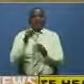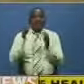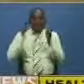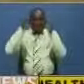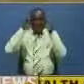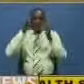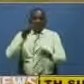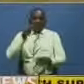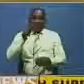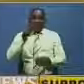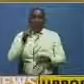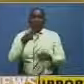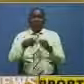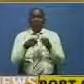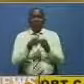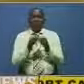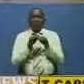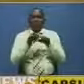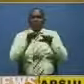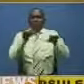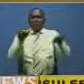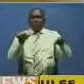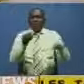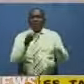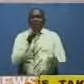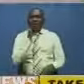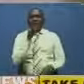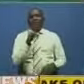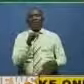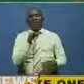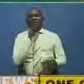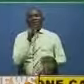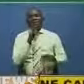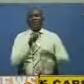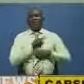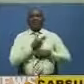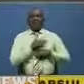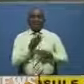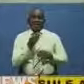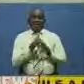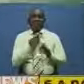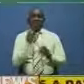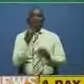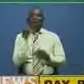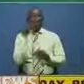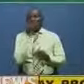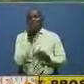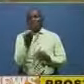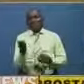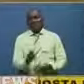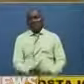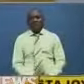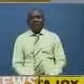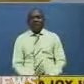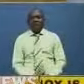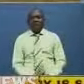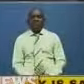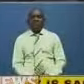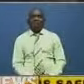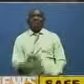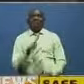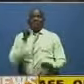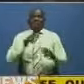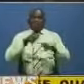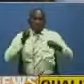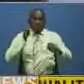Communion has already expressed its dissatisfaction about the matter and has initiated internal